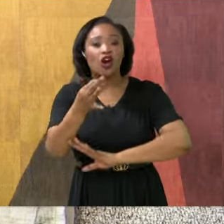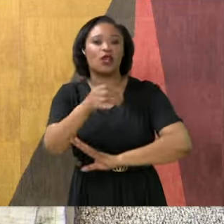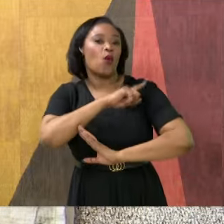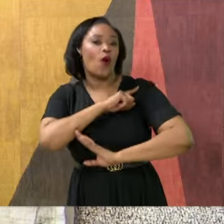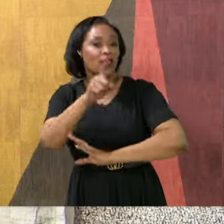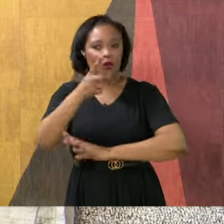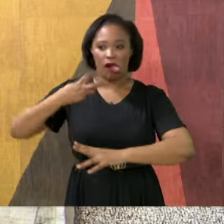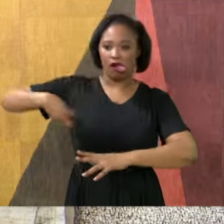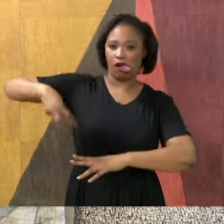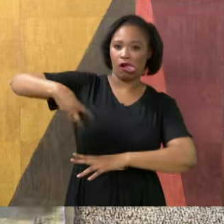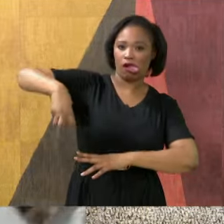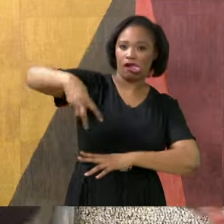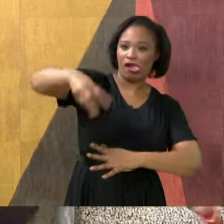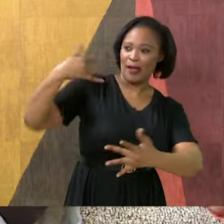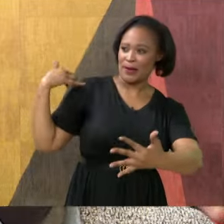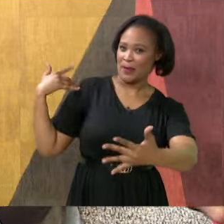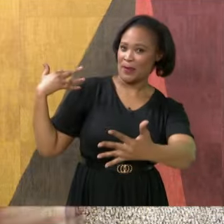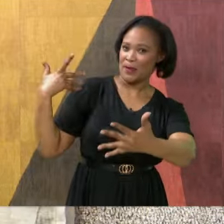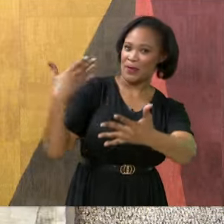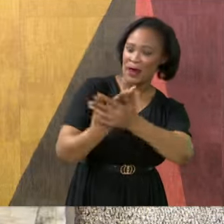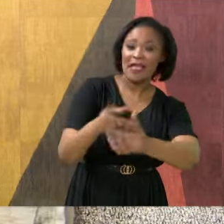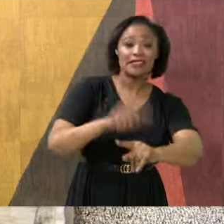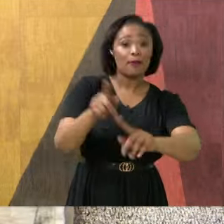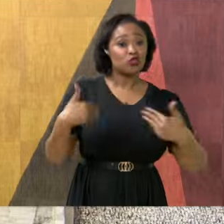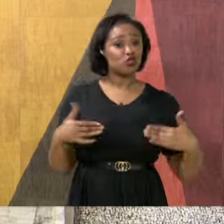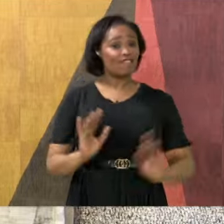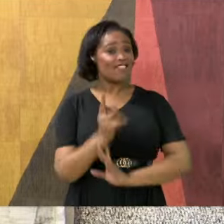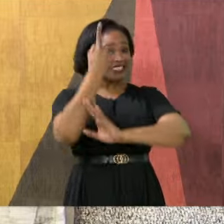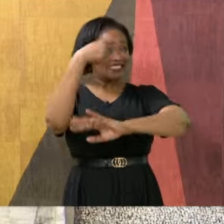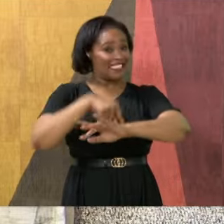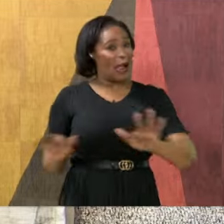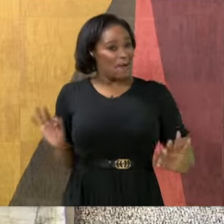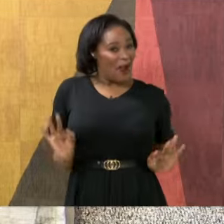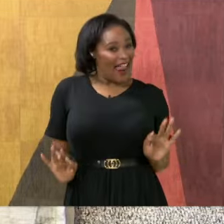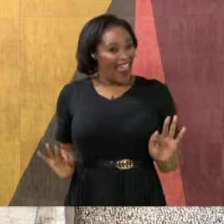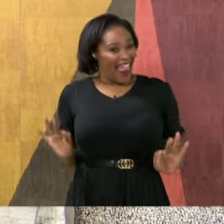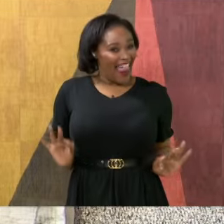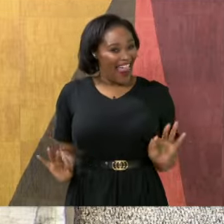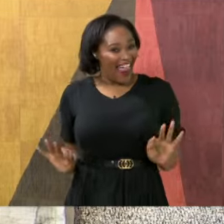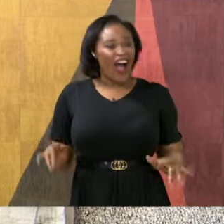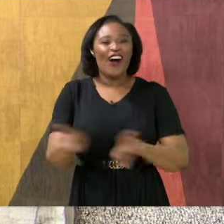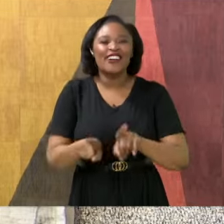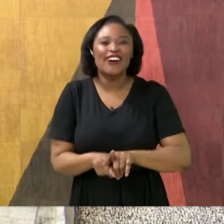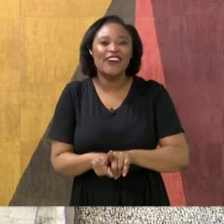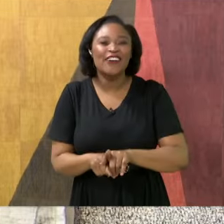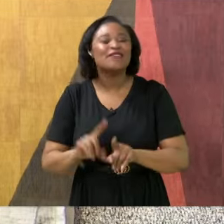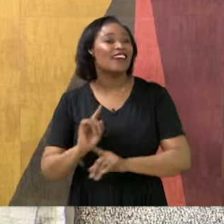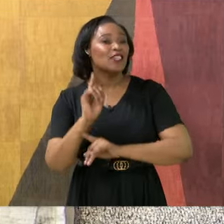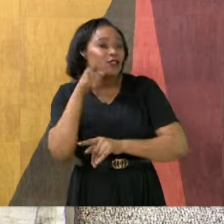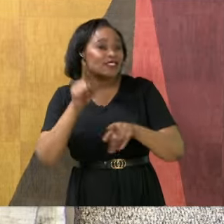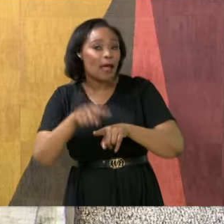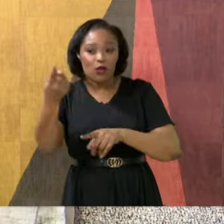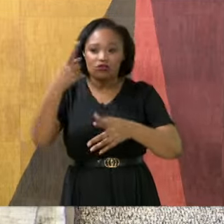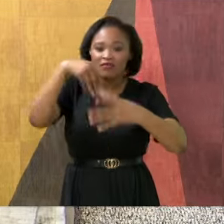journey. And this was one that started from when you entered that first pageant, but also from the moment you walked into that journey of being on Crown